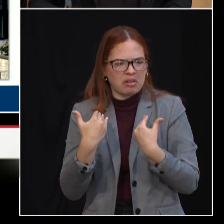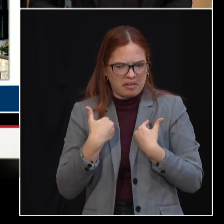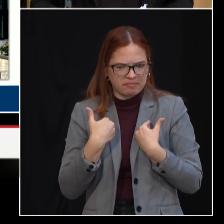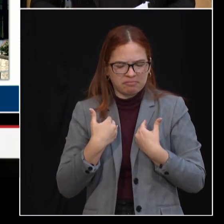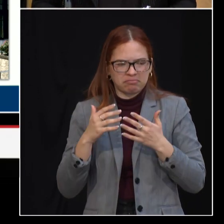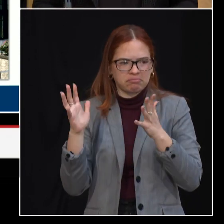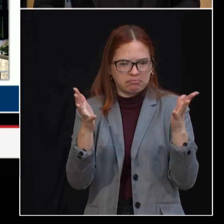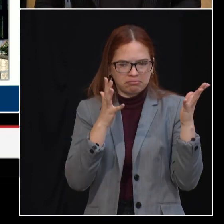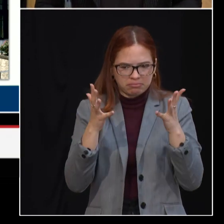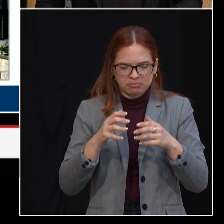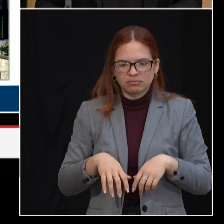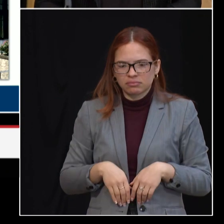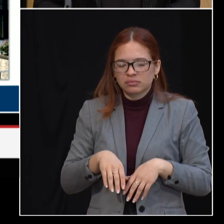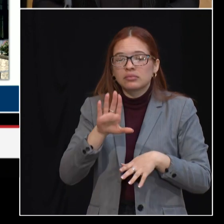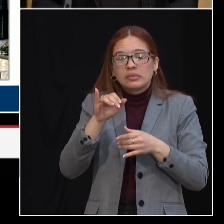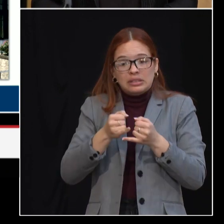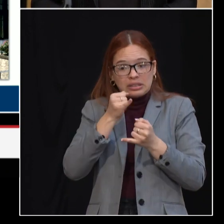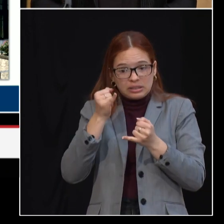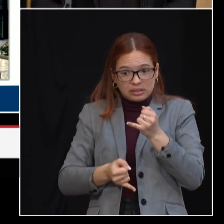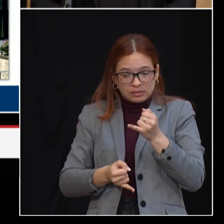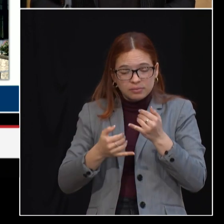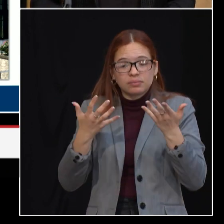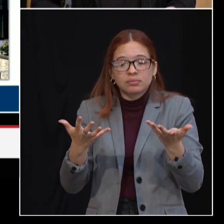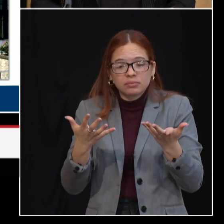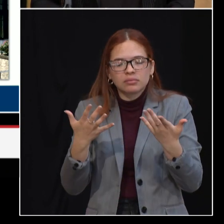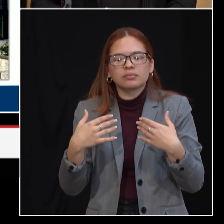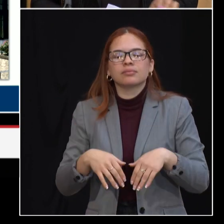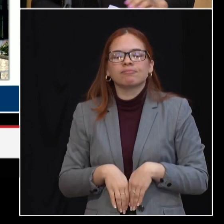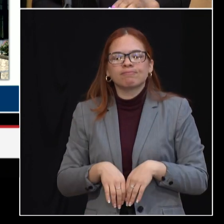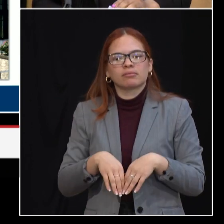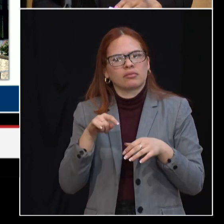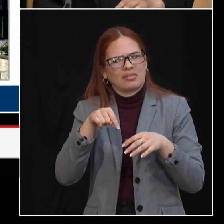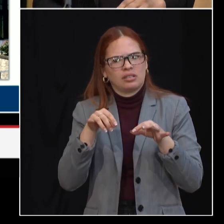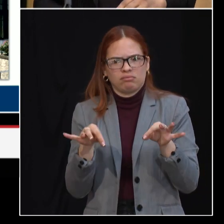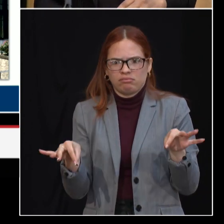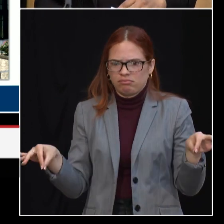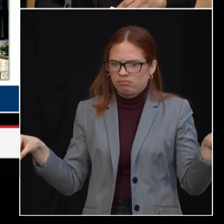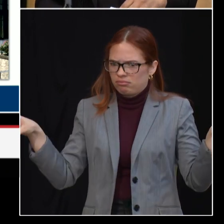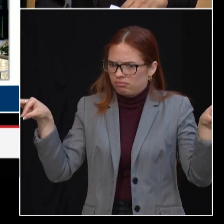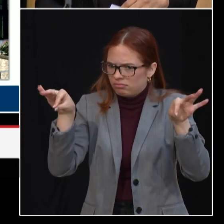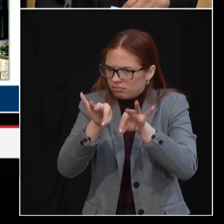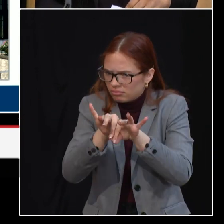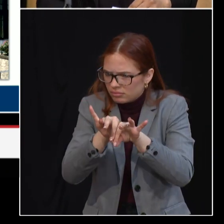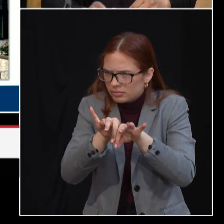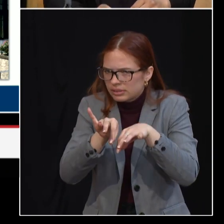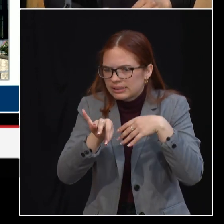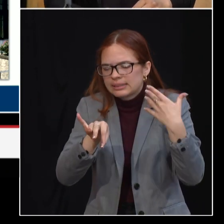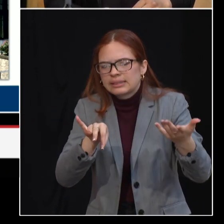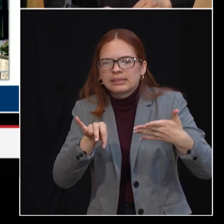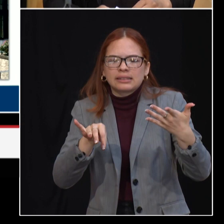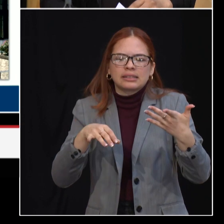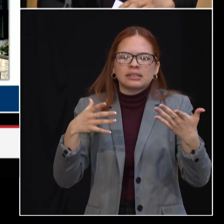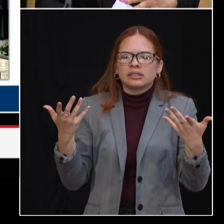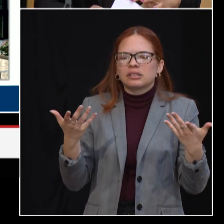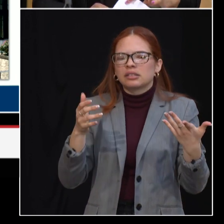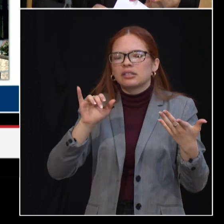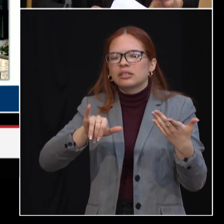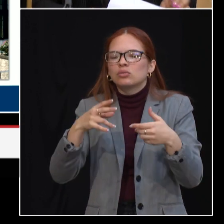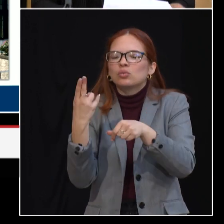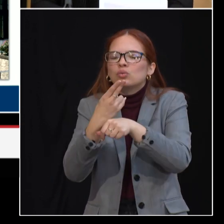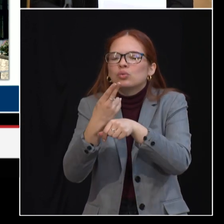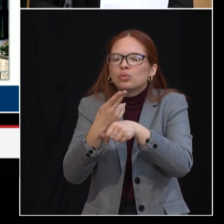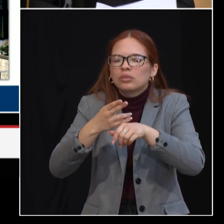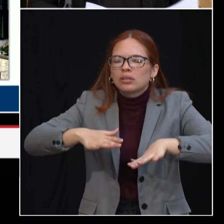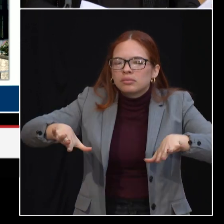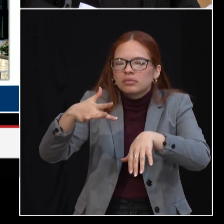Lastly, it's important, one of the important tools that we can influence is around land use and zoning. And so we're